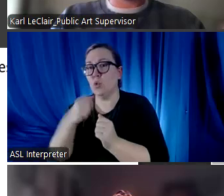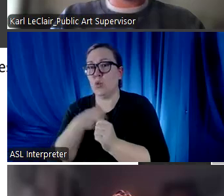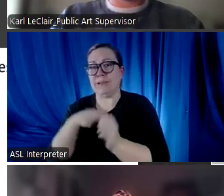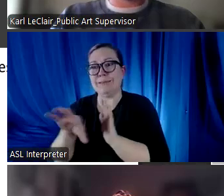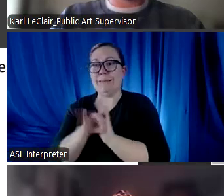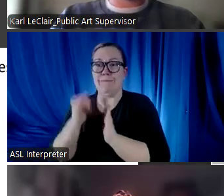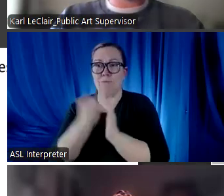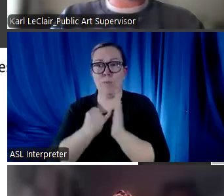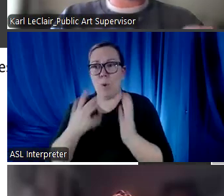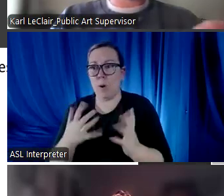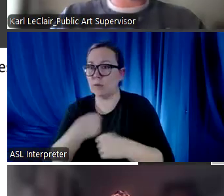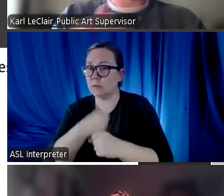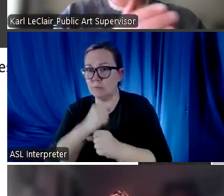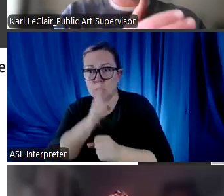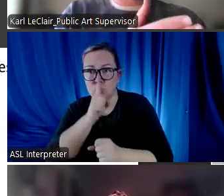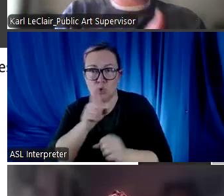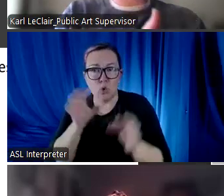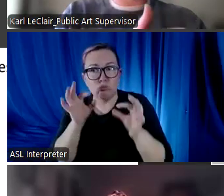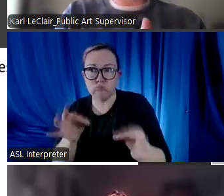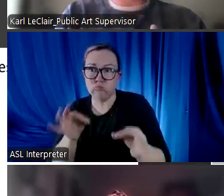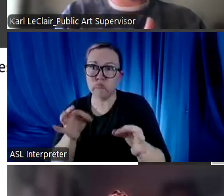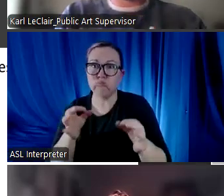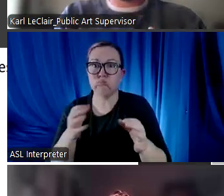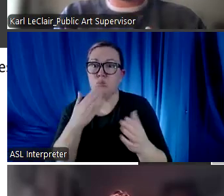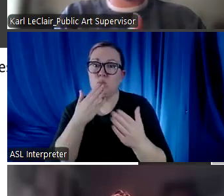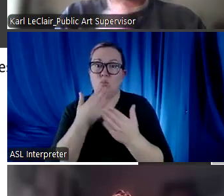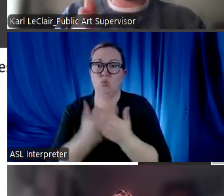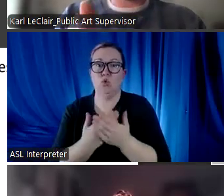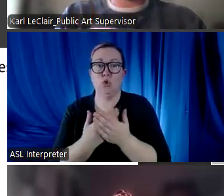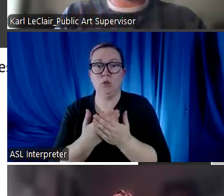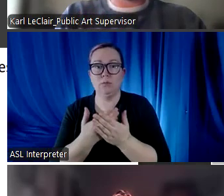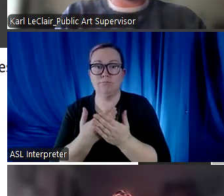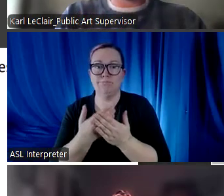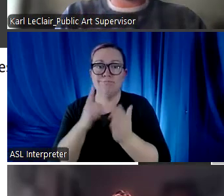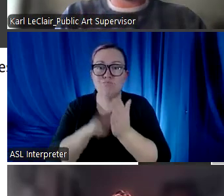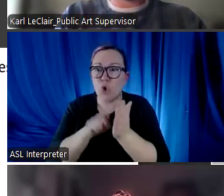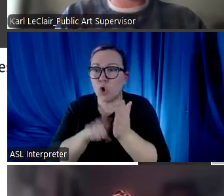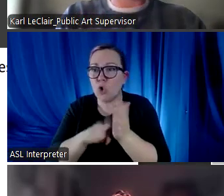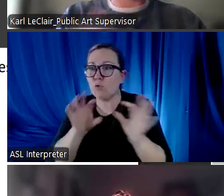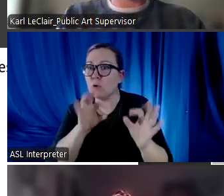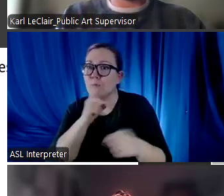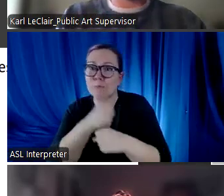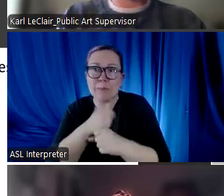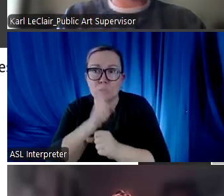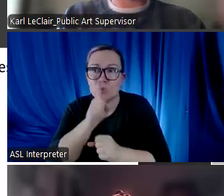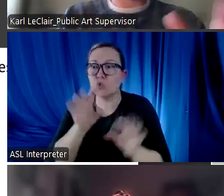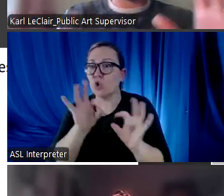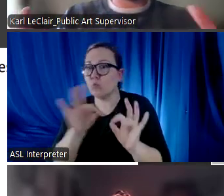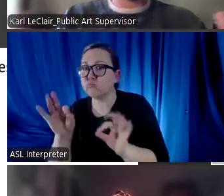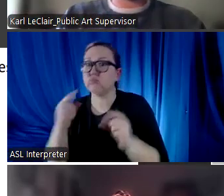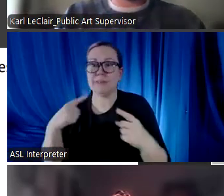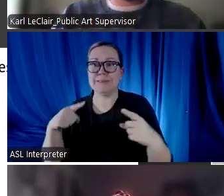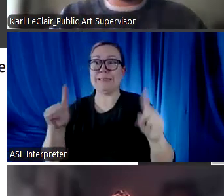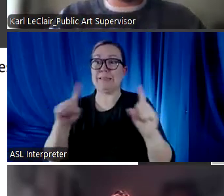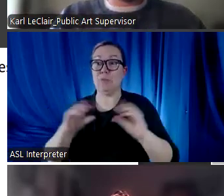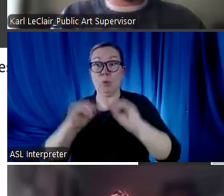sure there's a good rate of proofing and success in the resolution of